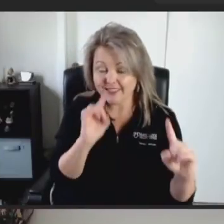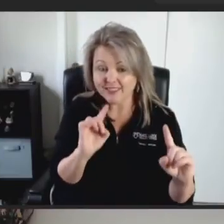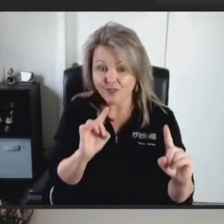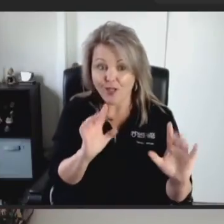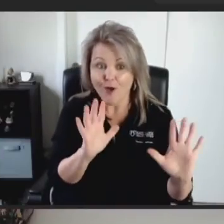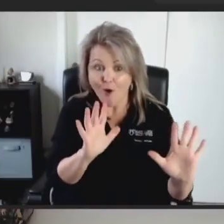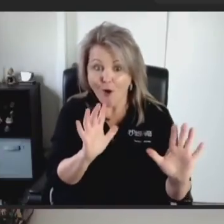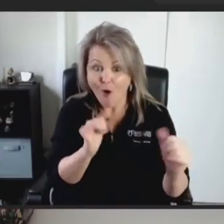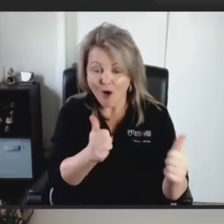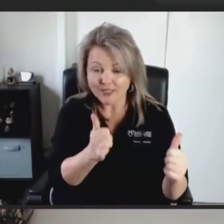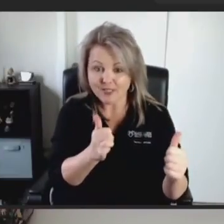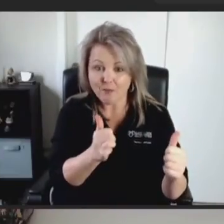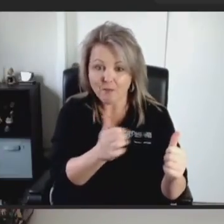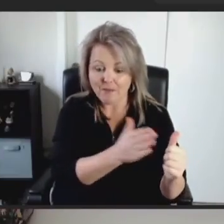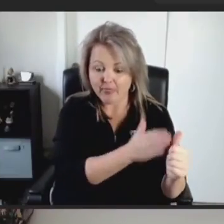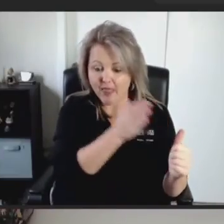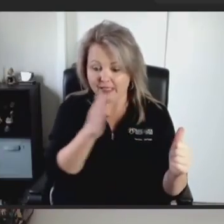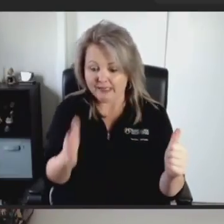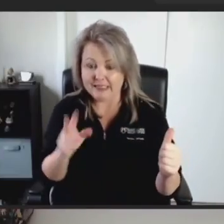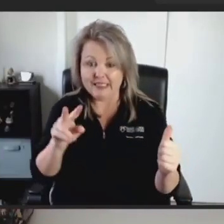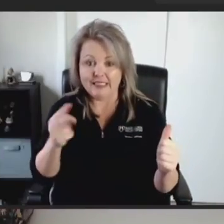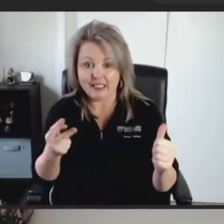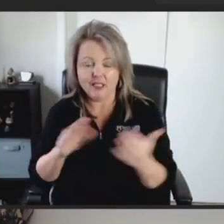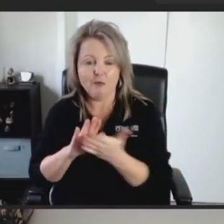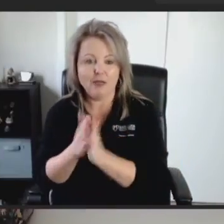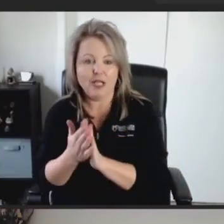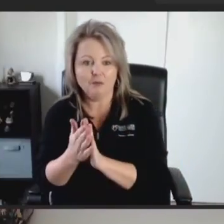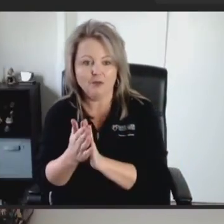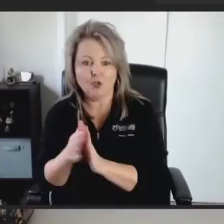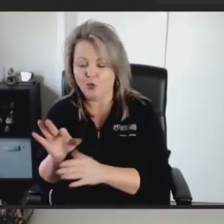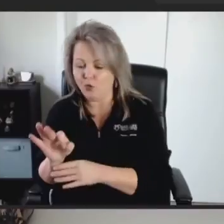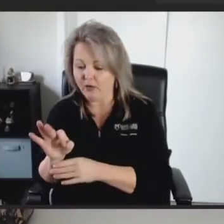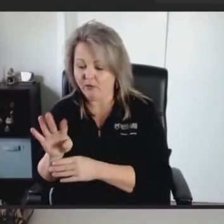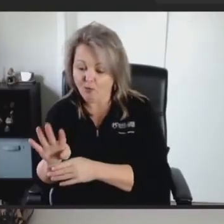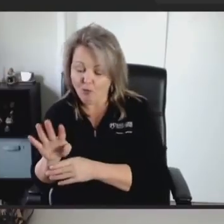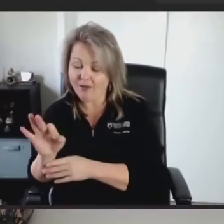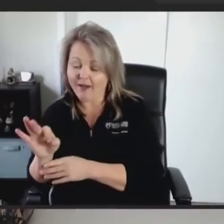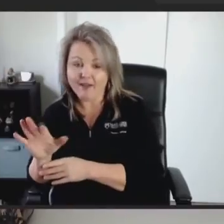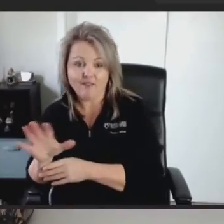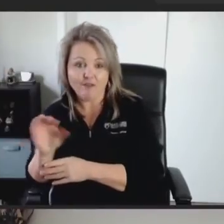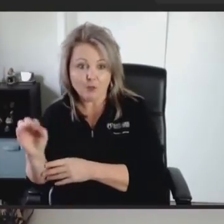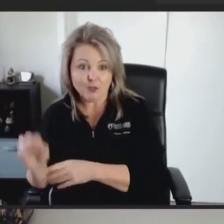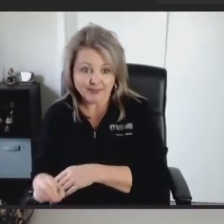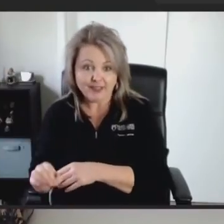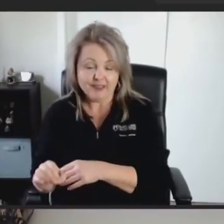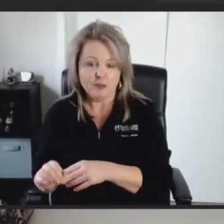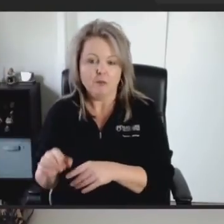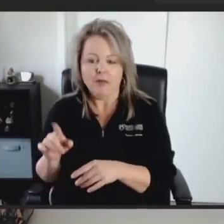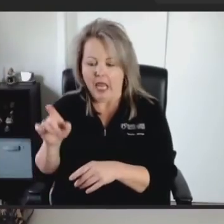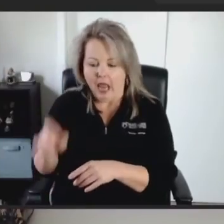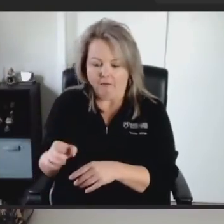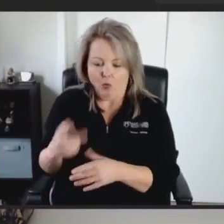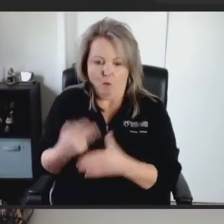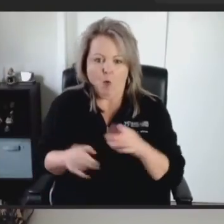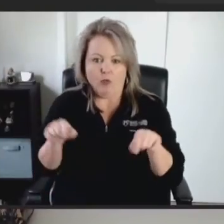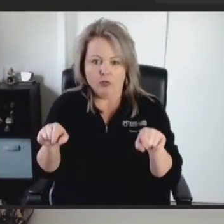get the 94, 95% effectiveness that is touted with both of these vaccines until you have completed both in the